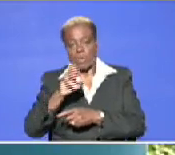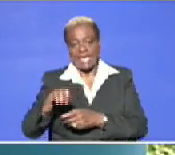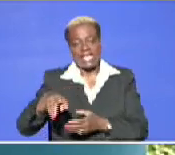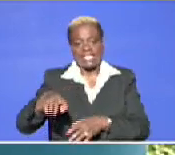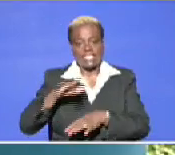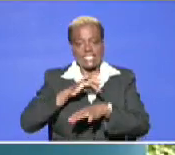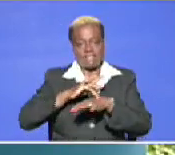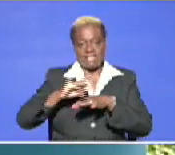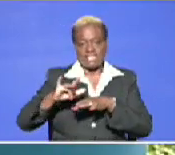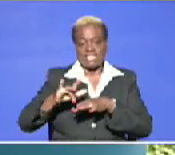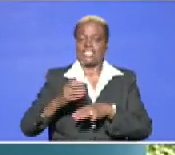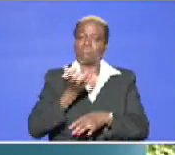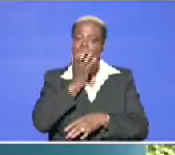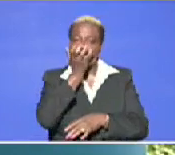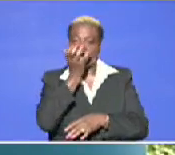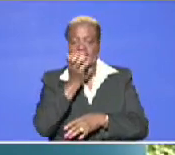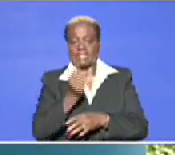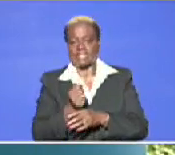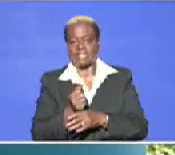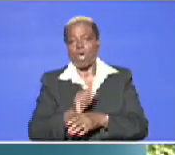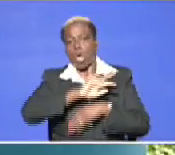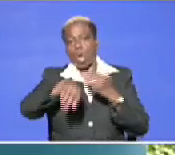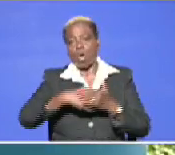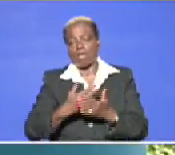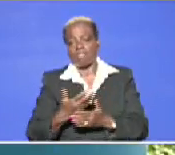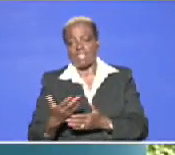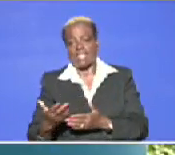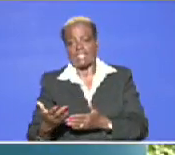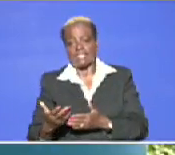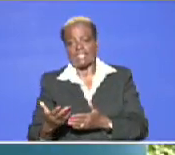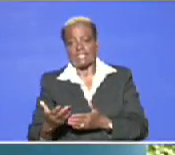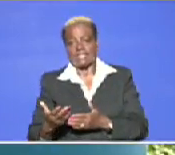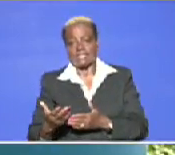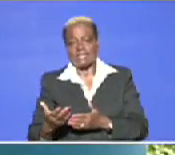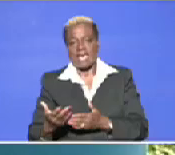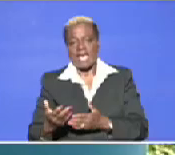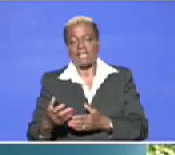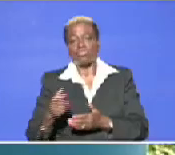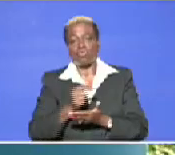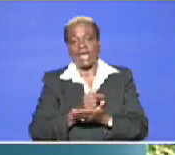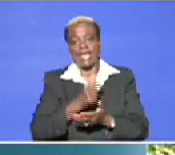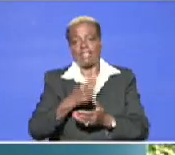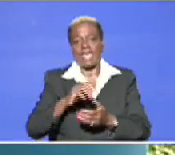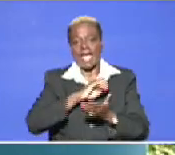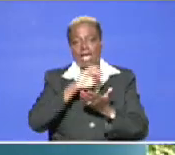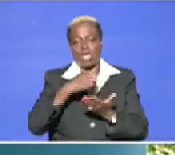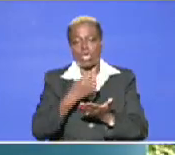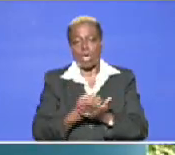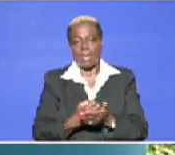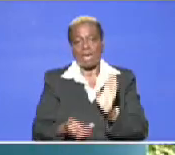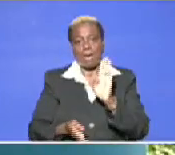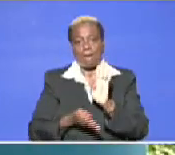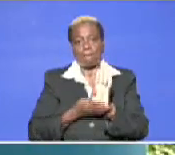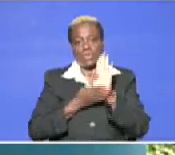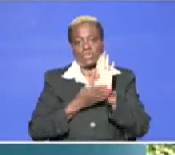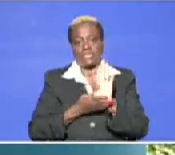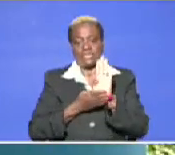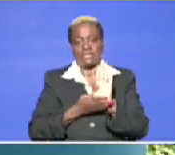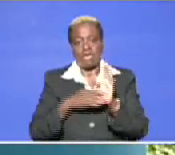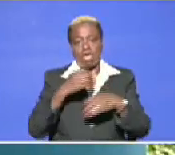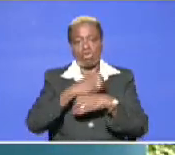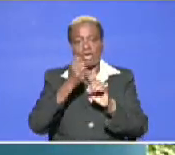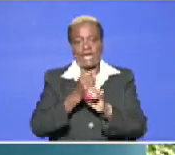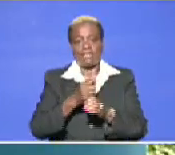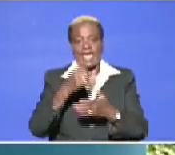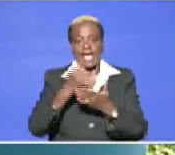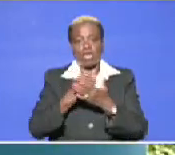hard courts. All of these venues, and certainly creating the economic boost that we all need